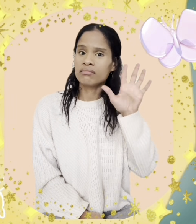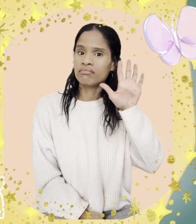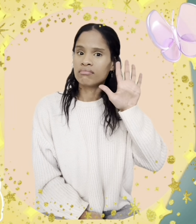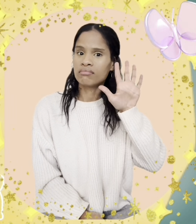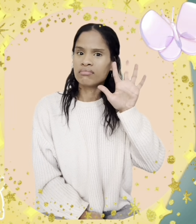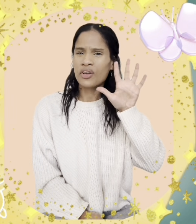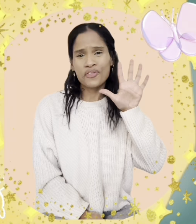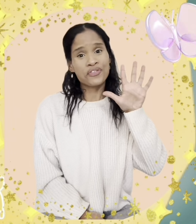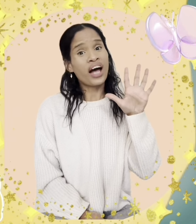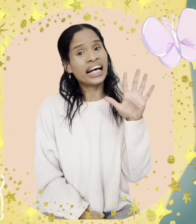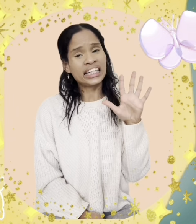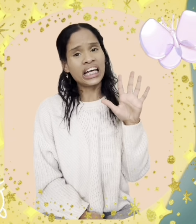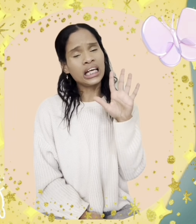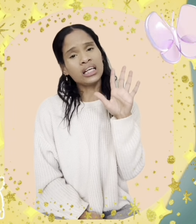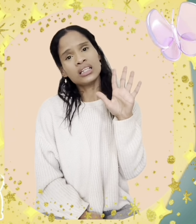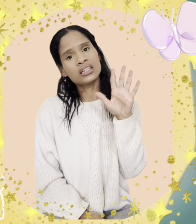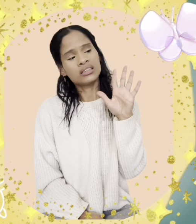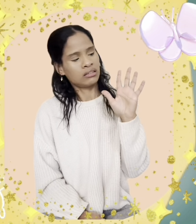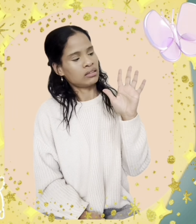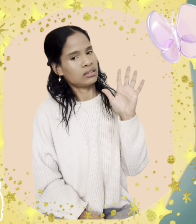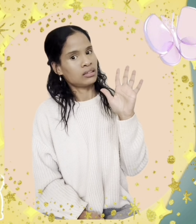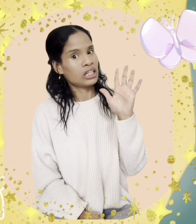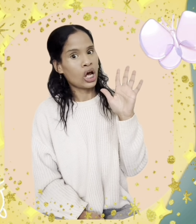it Friday?